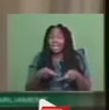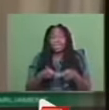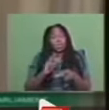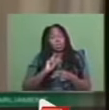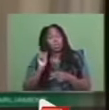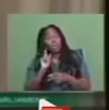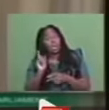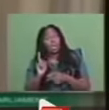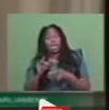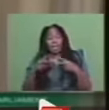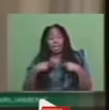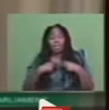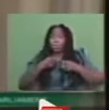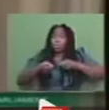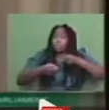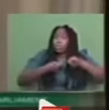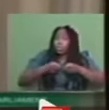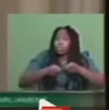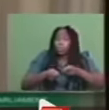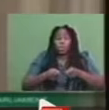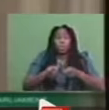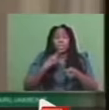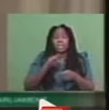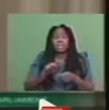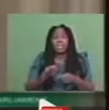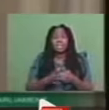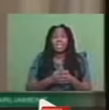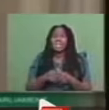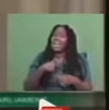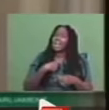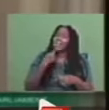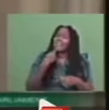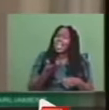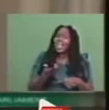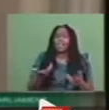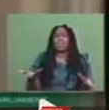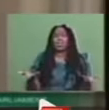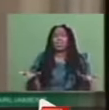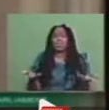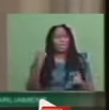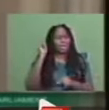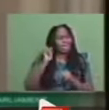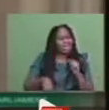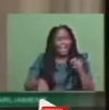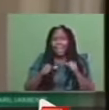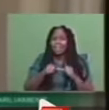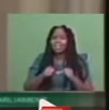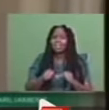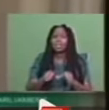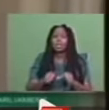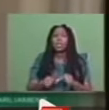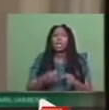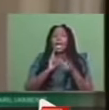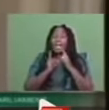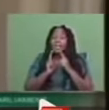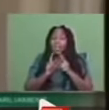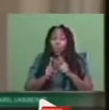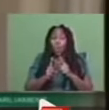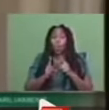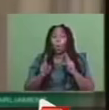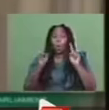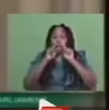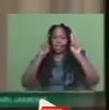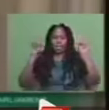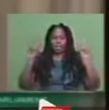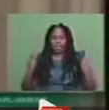limited numbers will be coming out, and speaking in a plexi box. Well, I'm glad for it because at least we can remove the mask. So thank